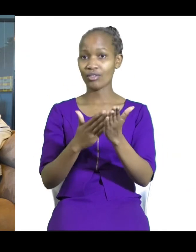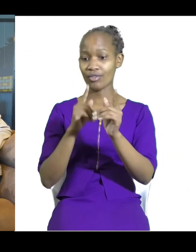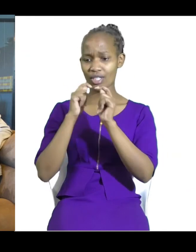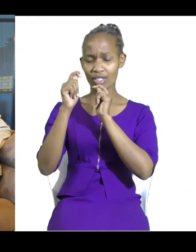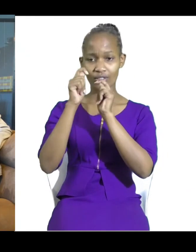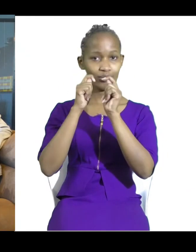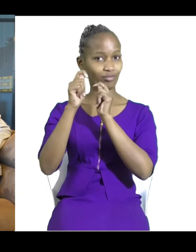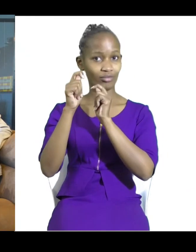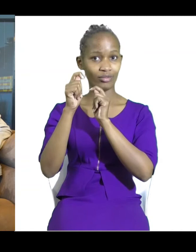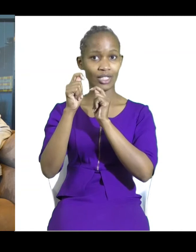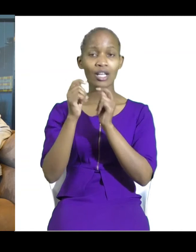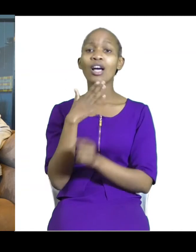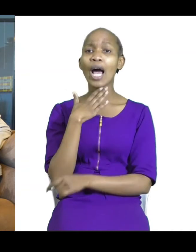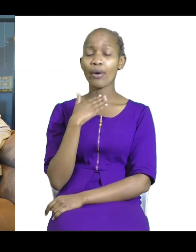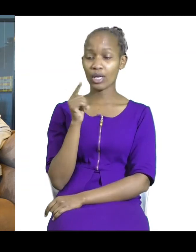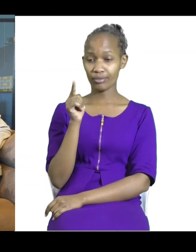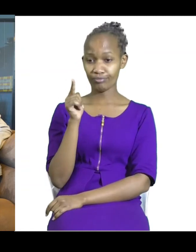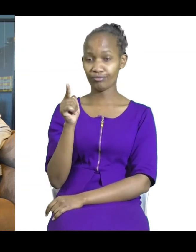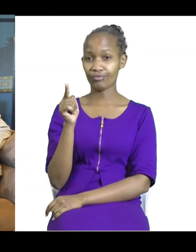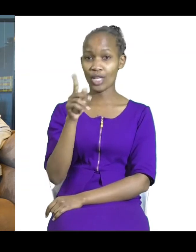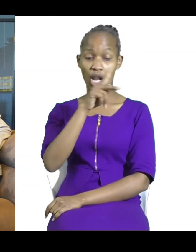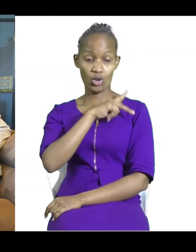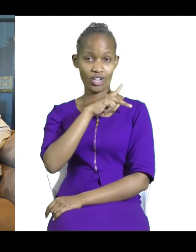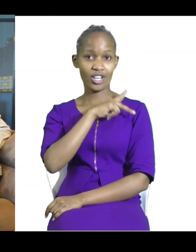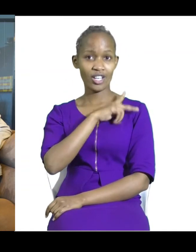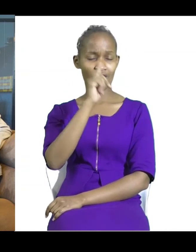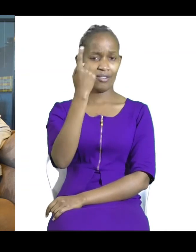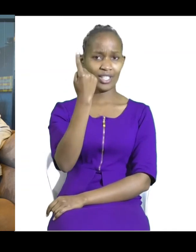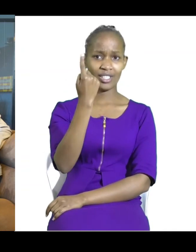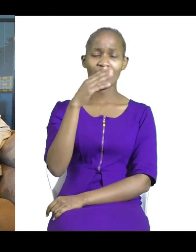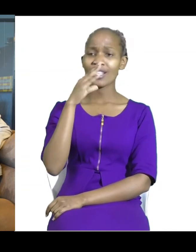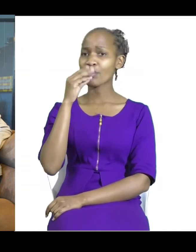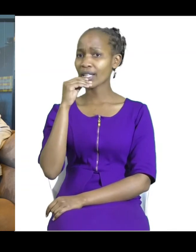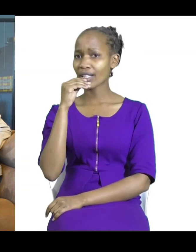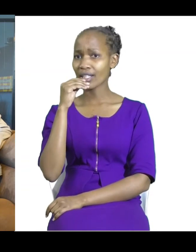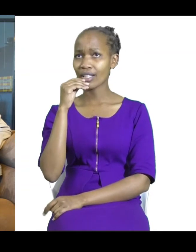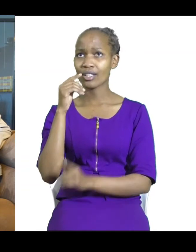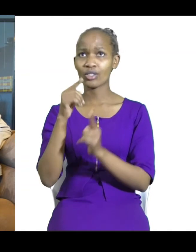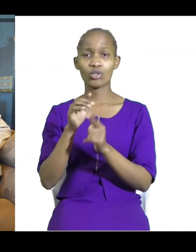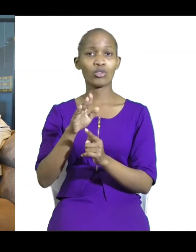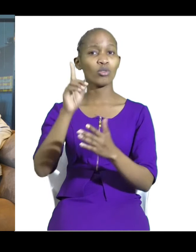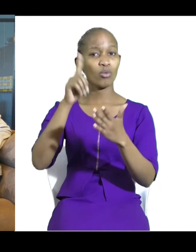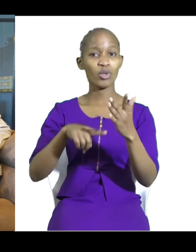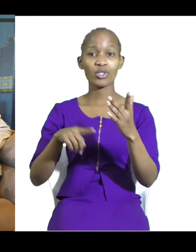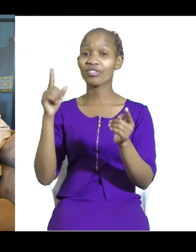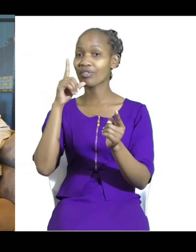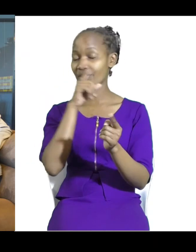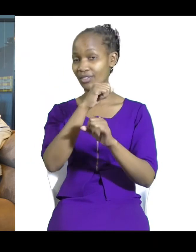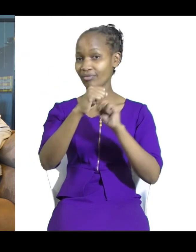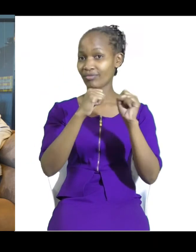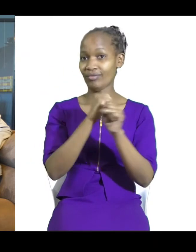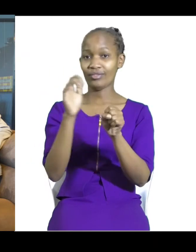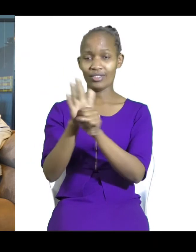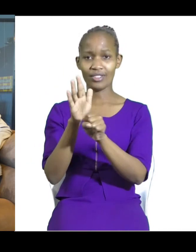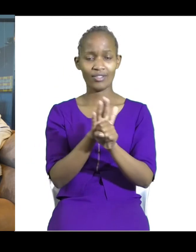entire interview. And so I want to look to, first of all, speak to your accomplishments over the years.